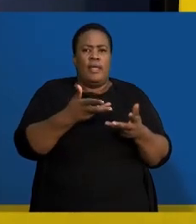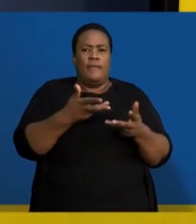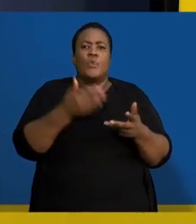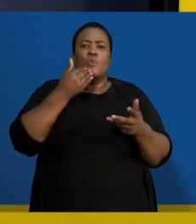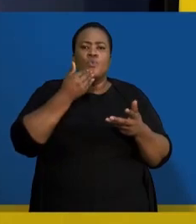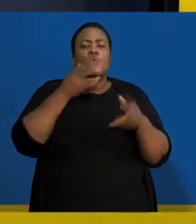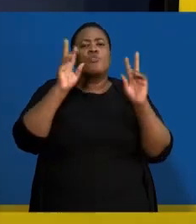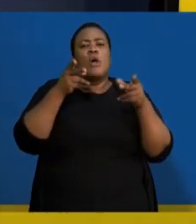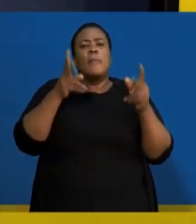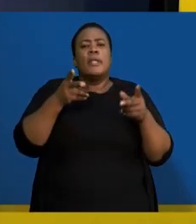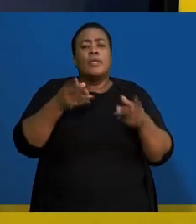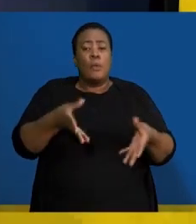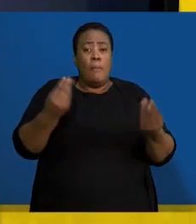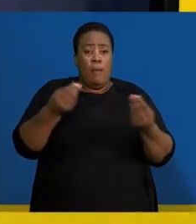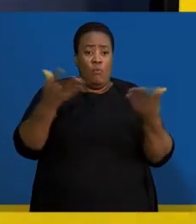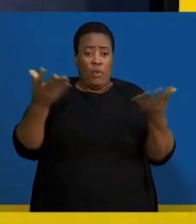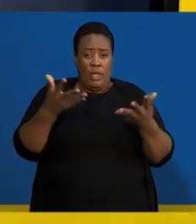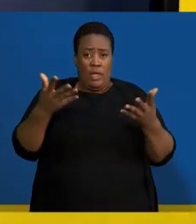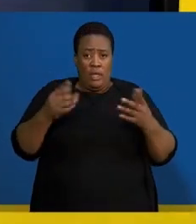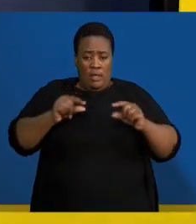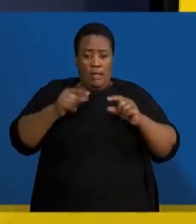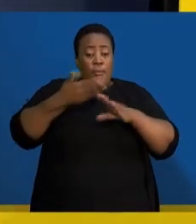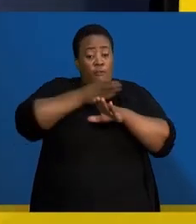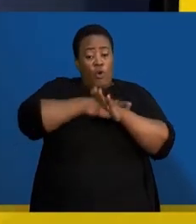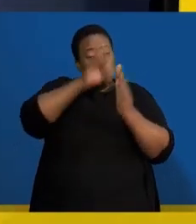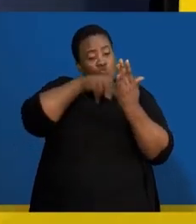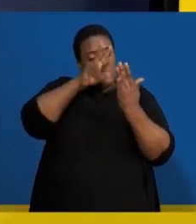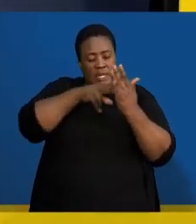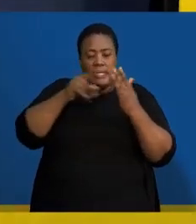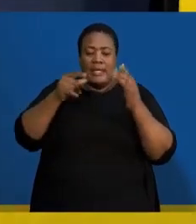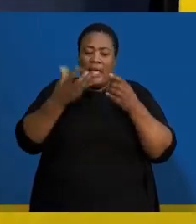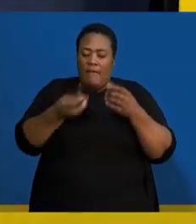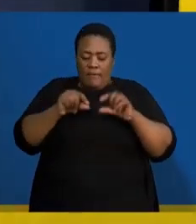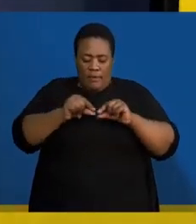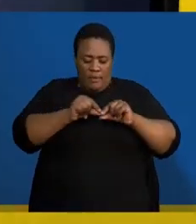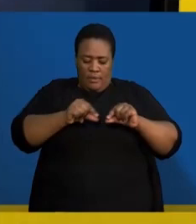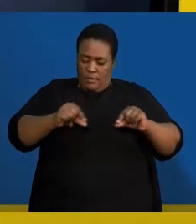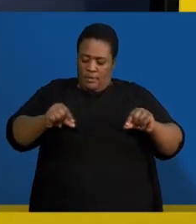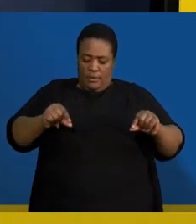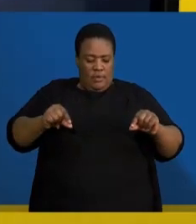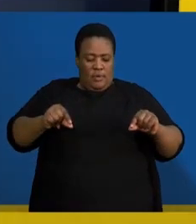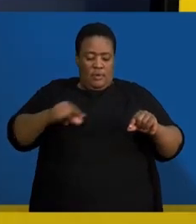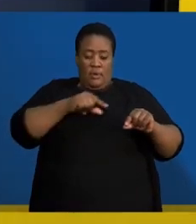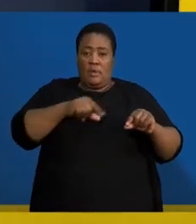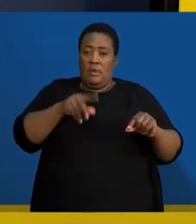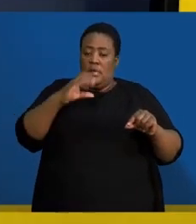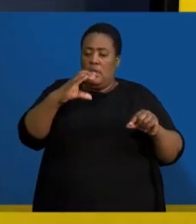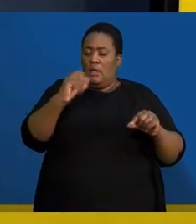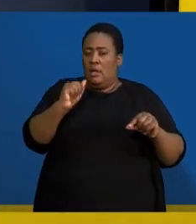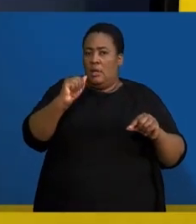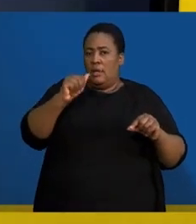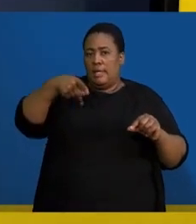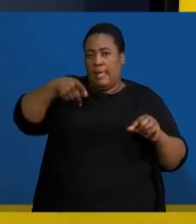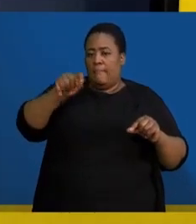caption. So the caption before you even read the source will help you when it comes to evaluating the source, because